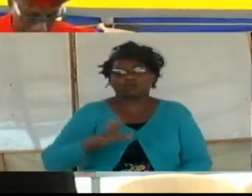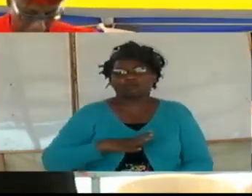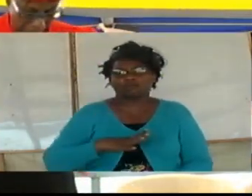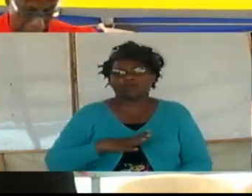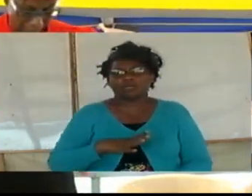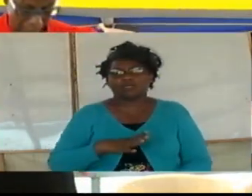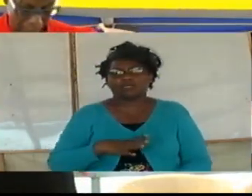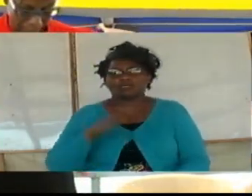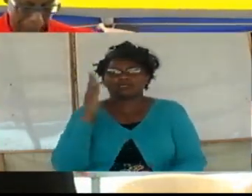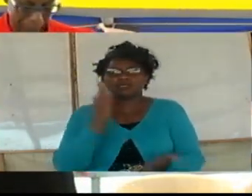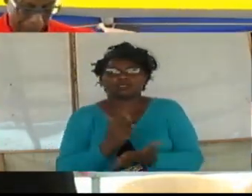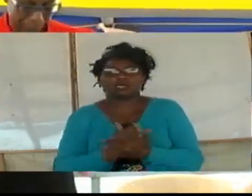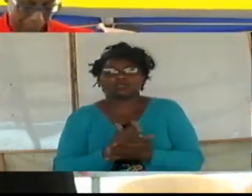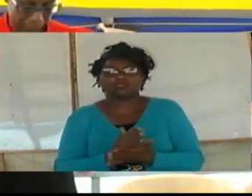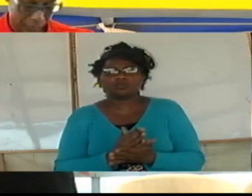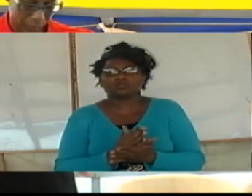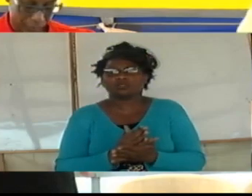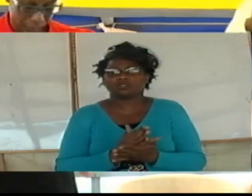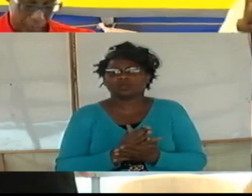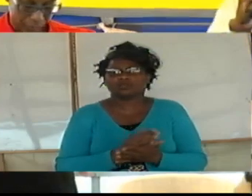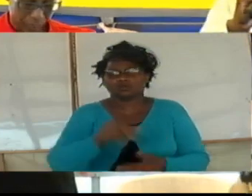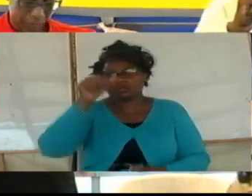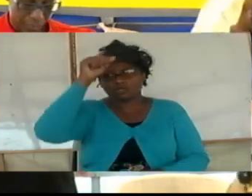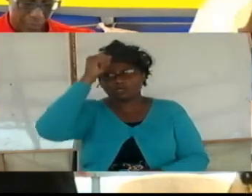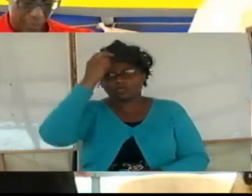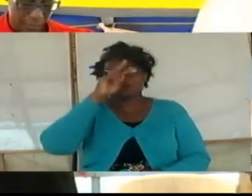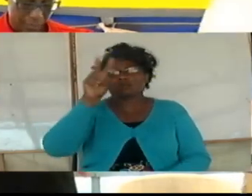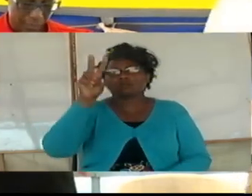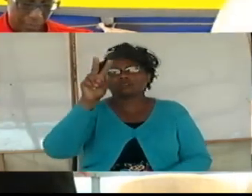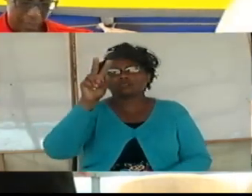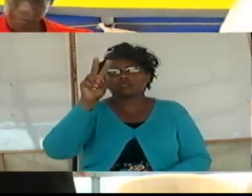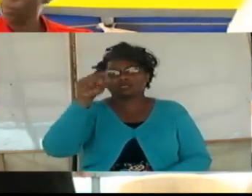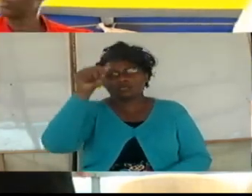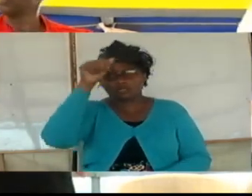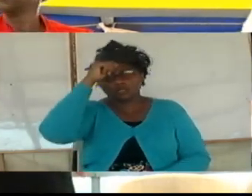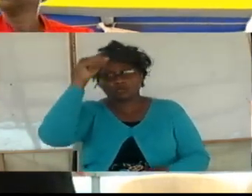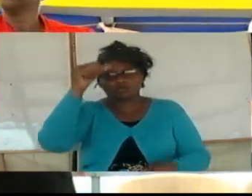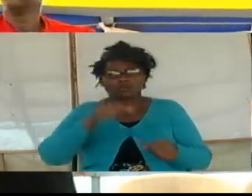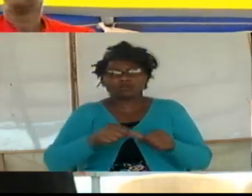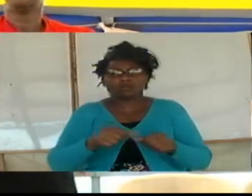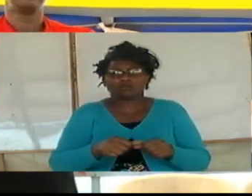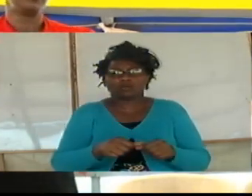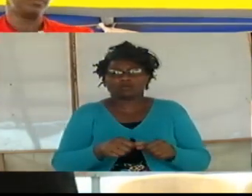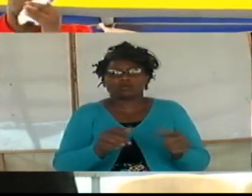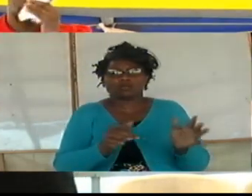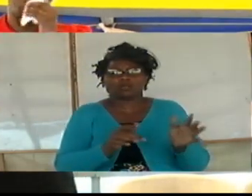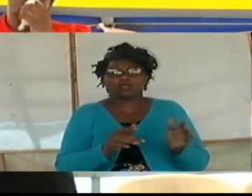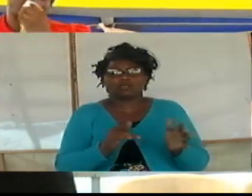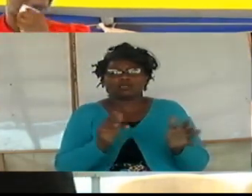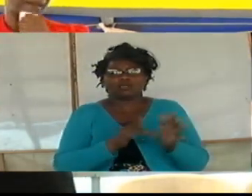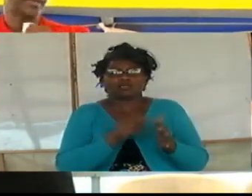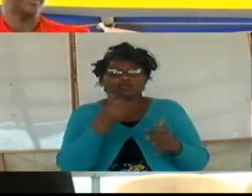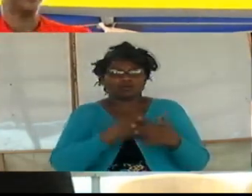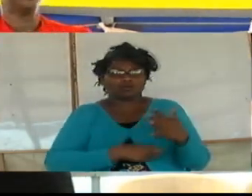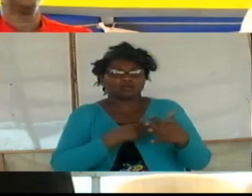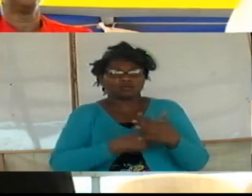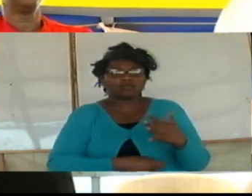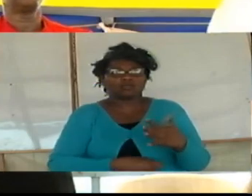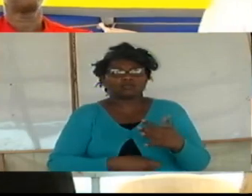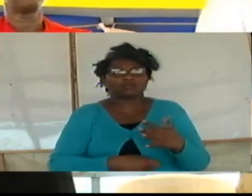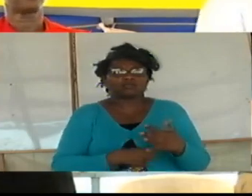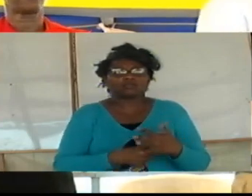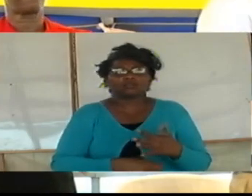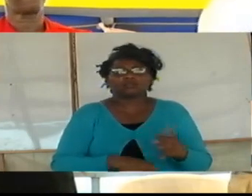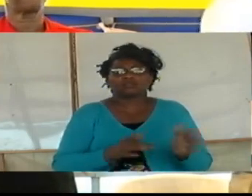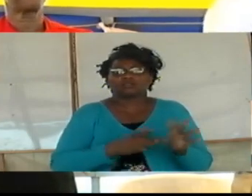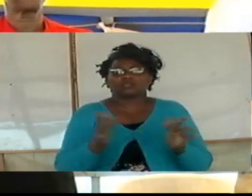pause to reflect and remember the sacrifice that Jesus Christ paid on Calvary.